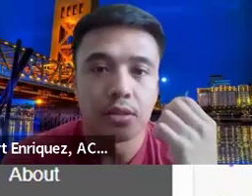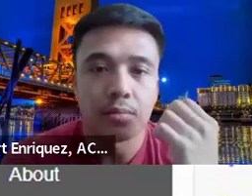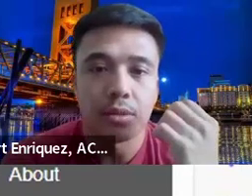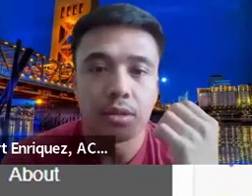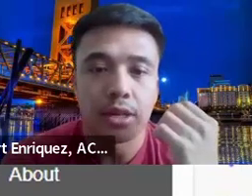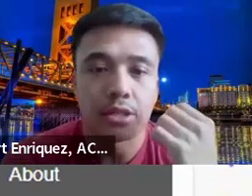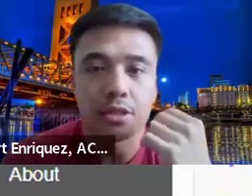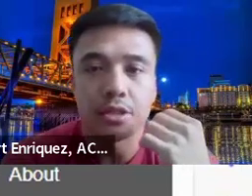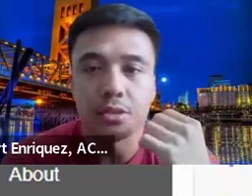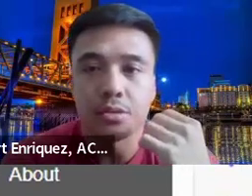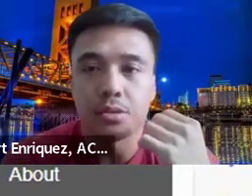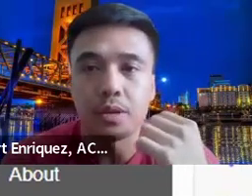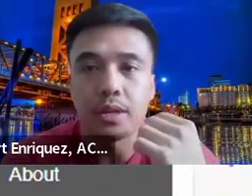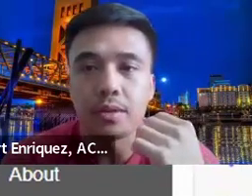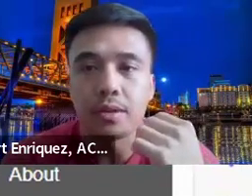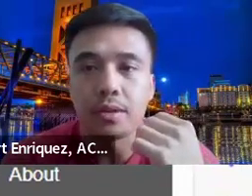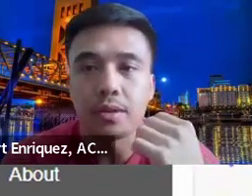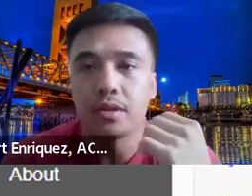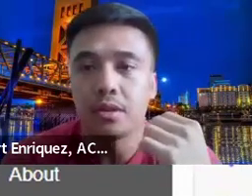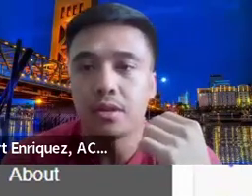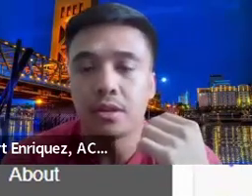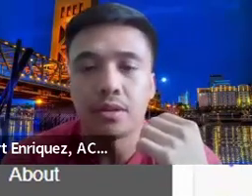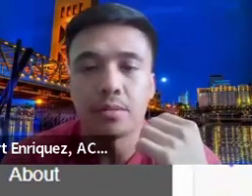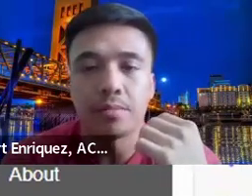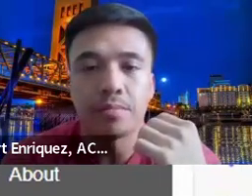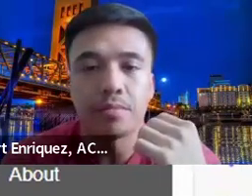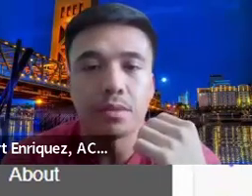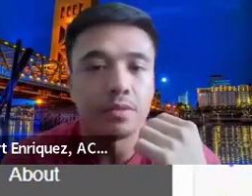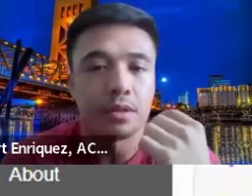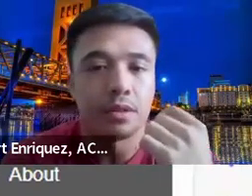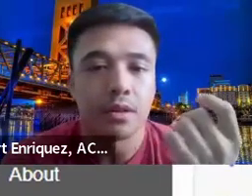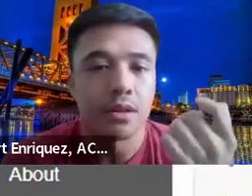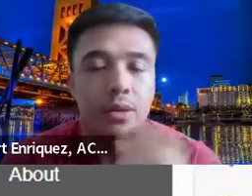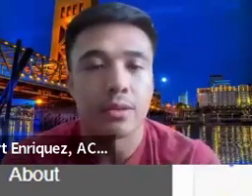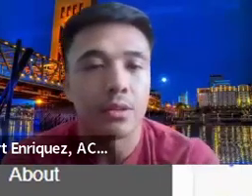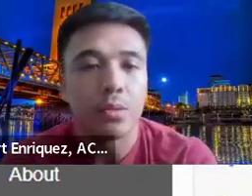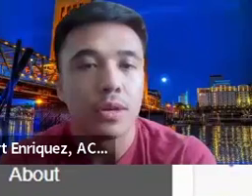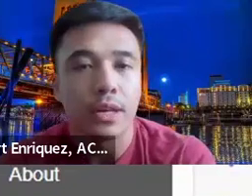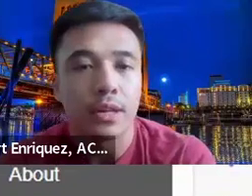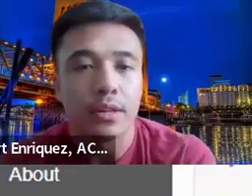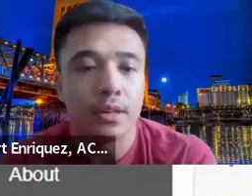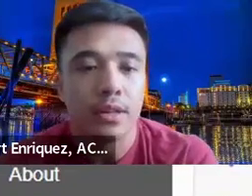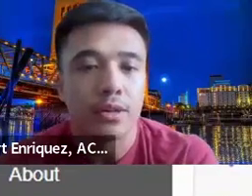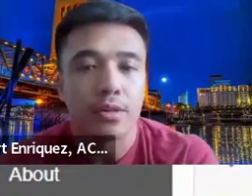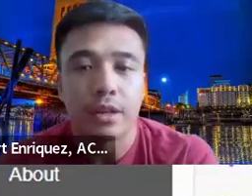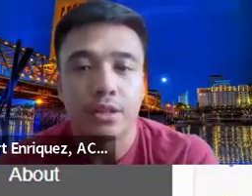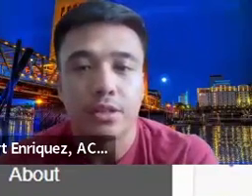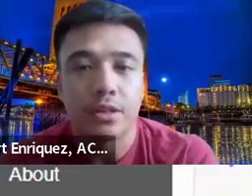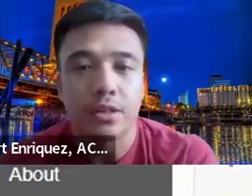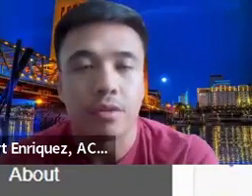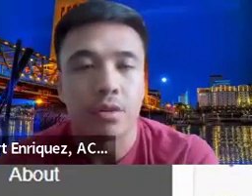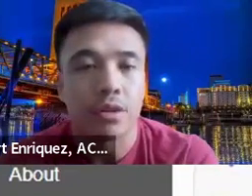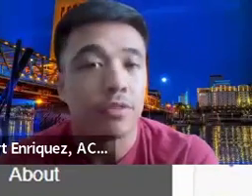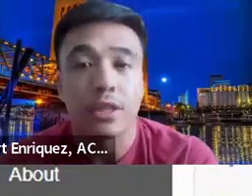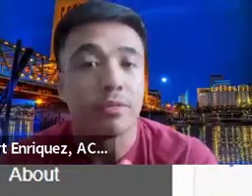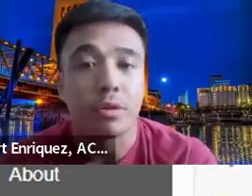And you can actually choose what county you live in, what county you want to get notifications